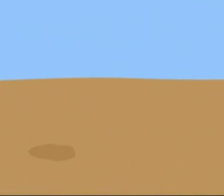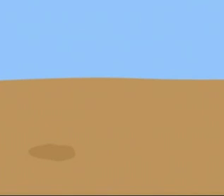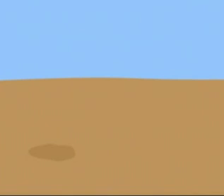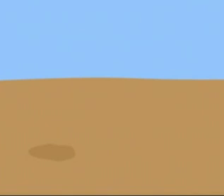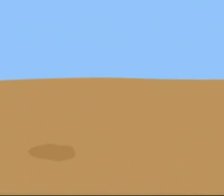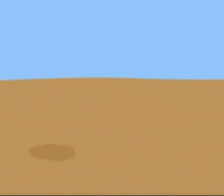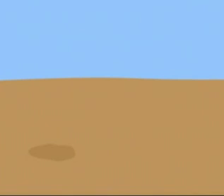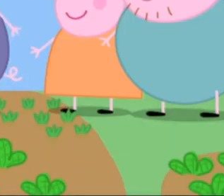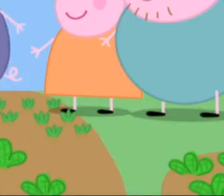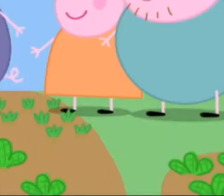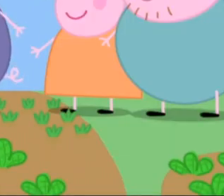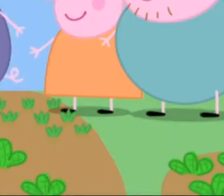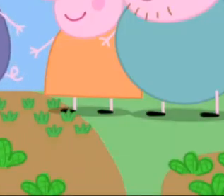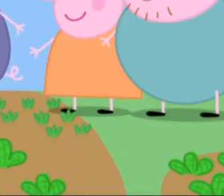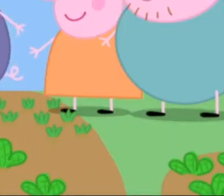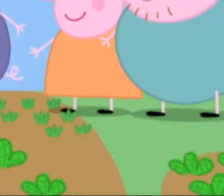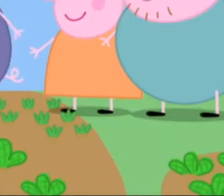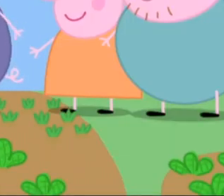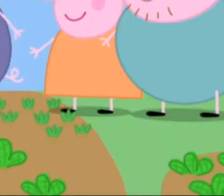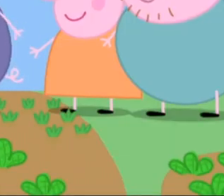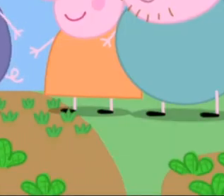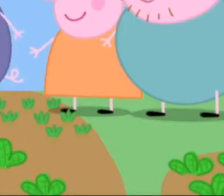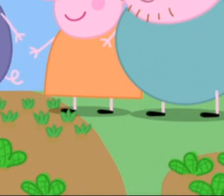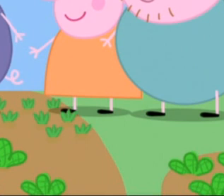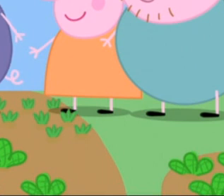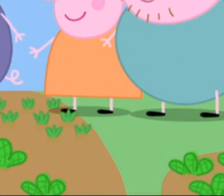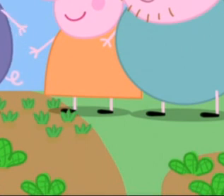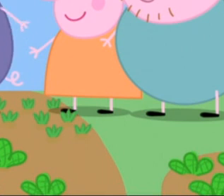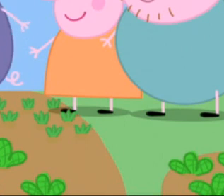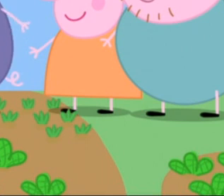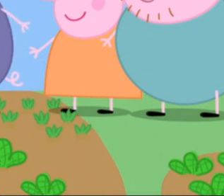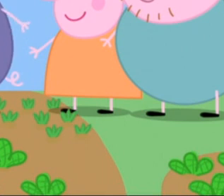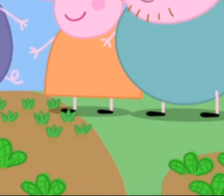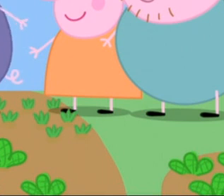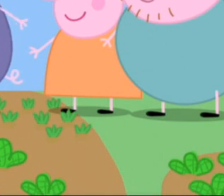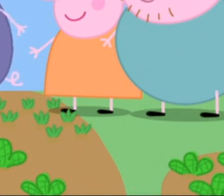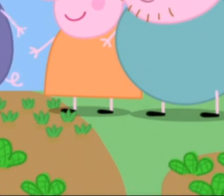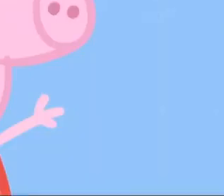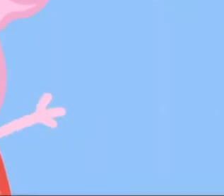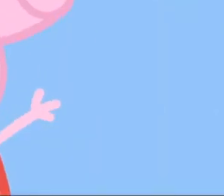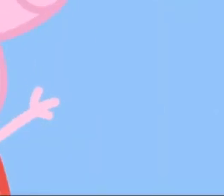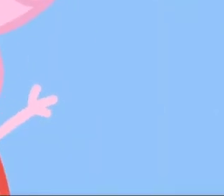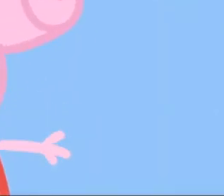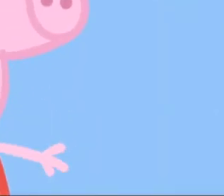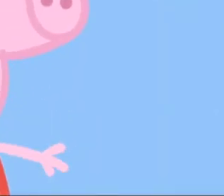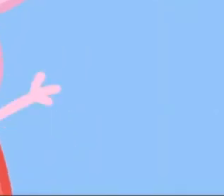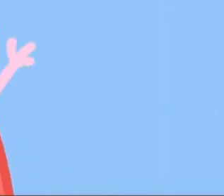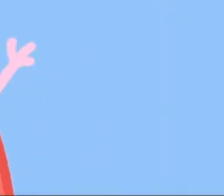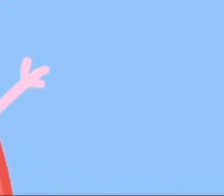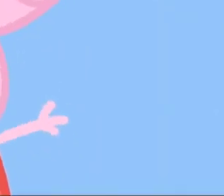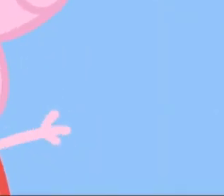Don't worry, Peppa. Next time you come, the seed will have grown into a plant. I will